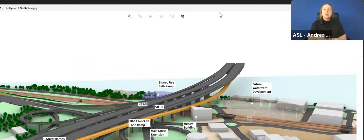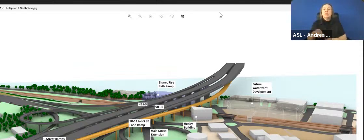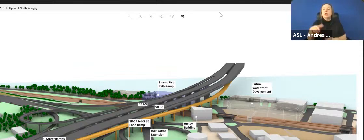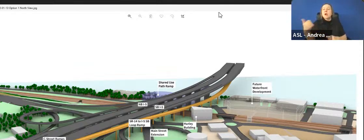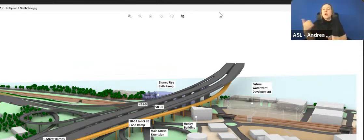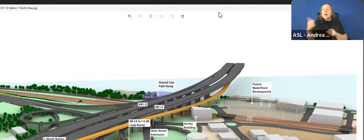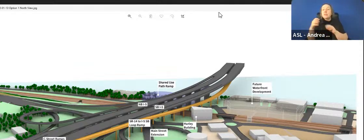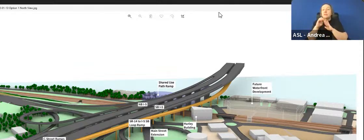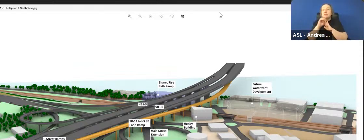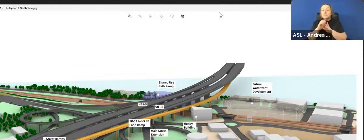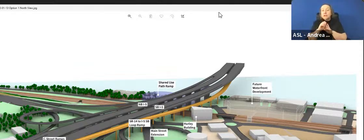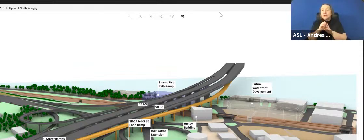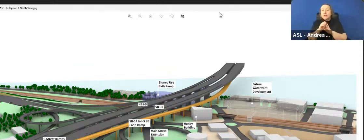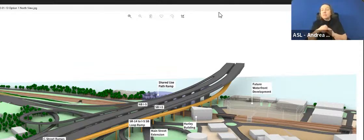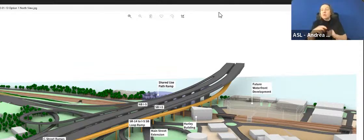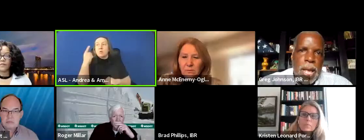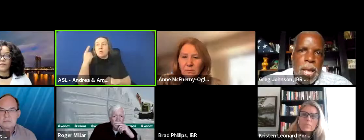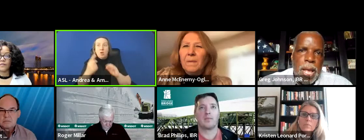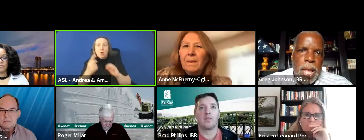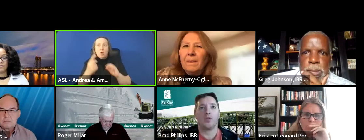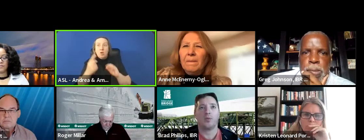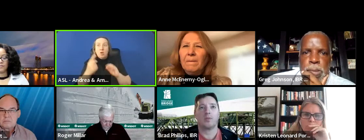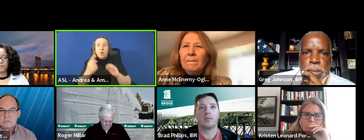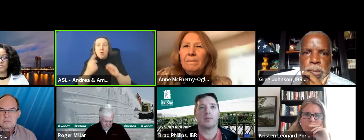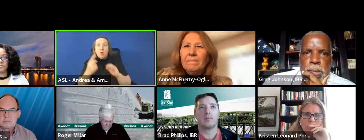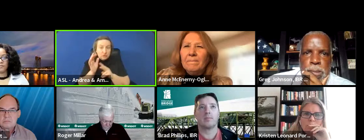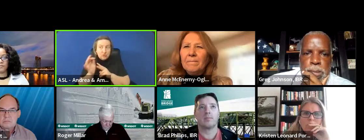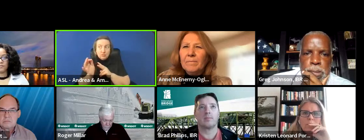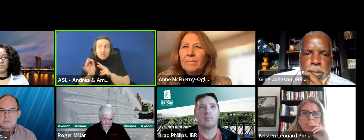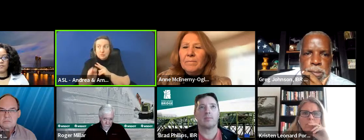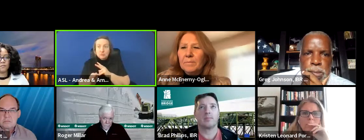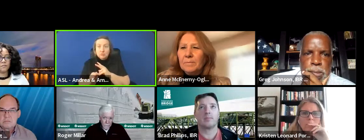example is a 1-bridge option.